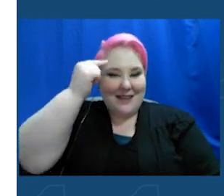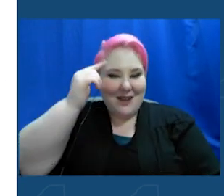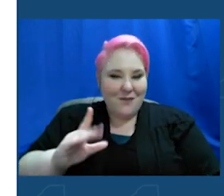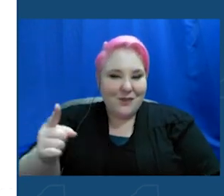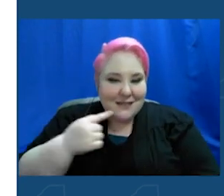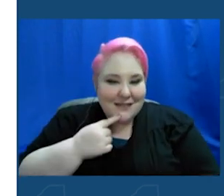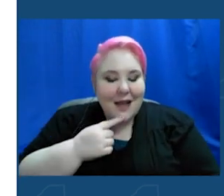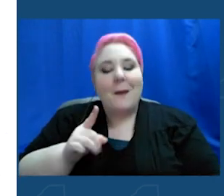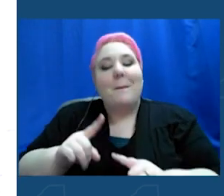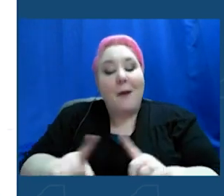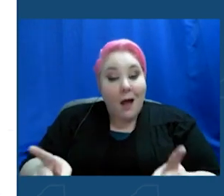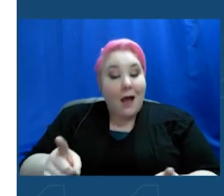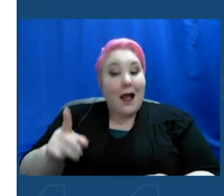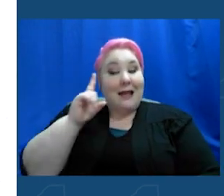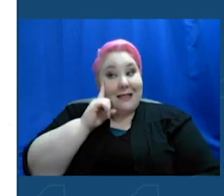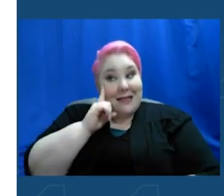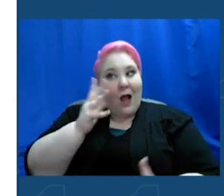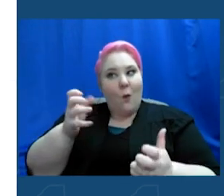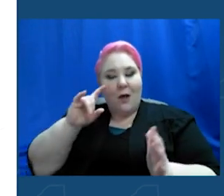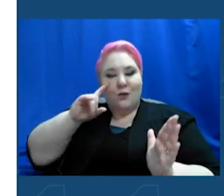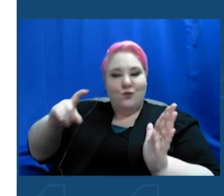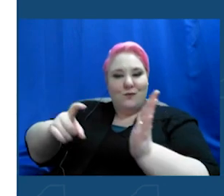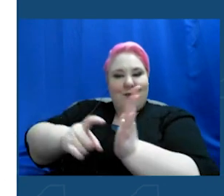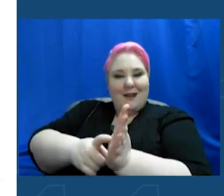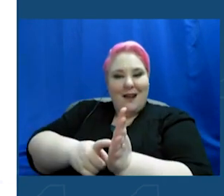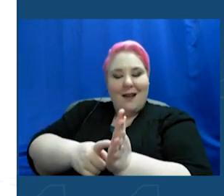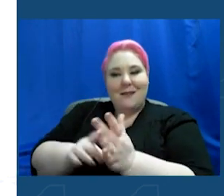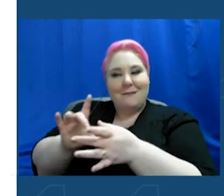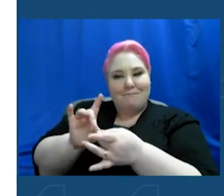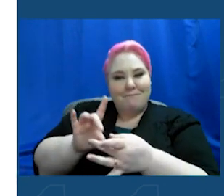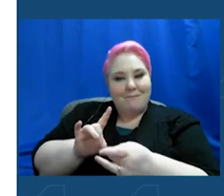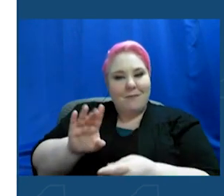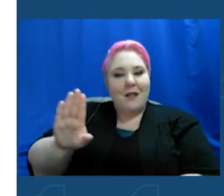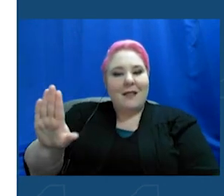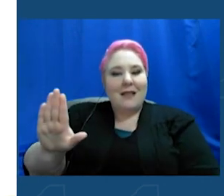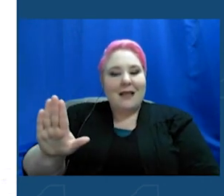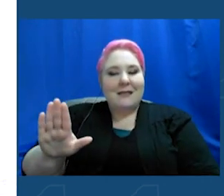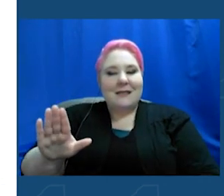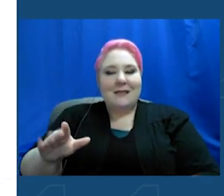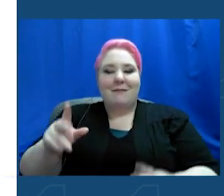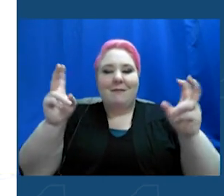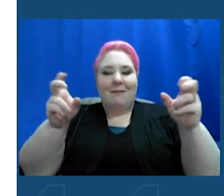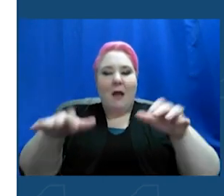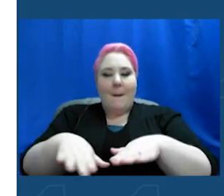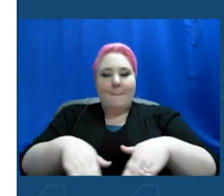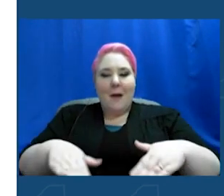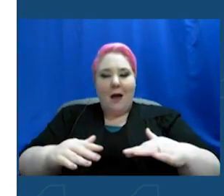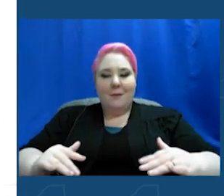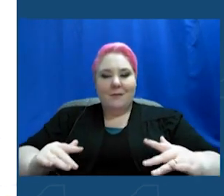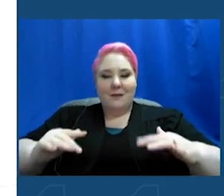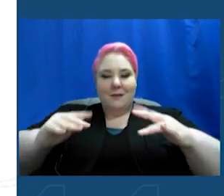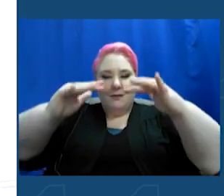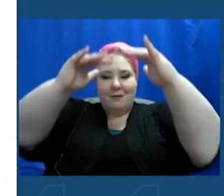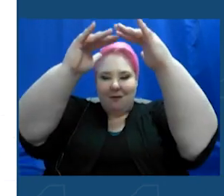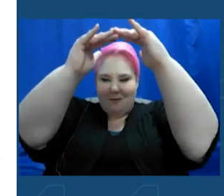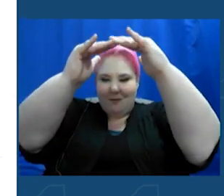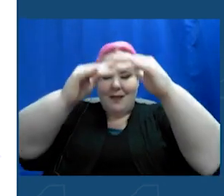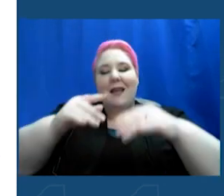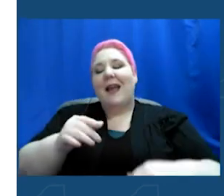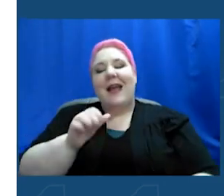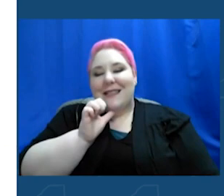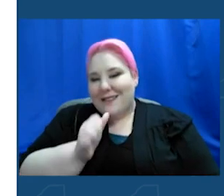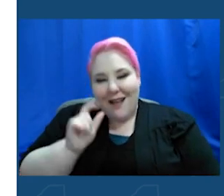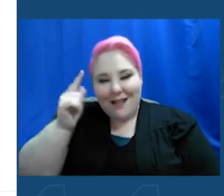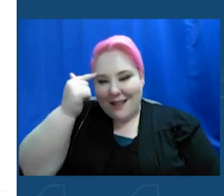really noteworthy of it is this bottoms-up feel of government, right? It's not the government saying, we're going to do these